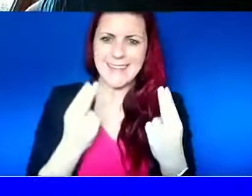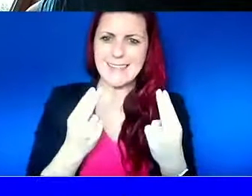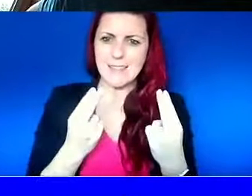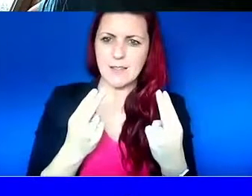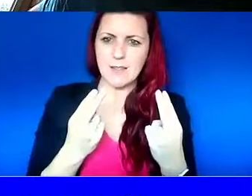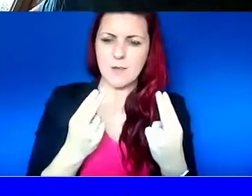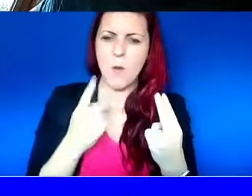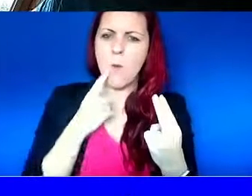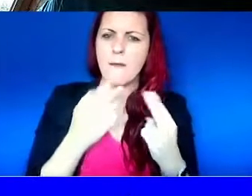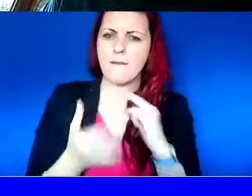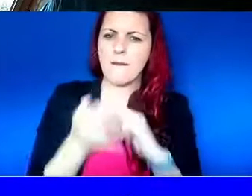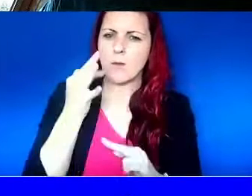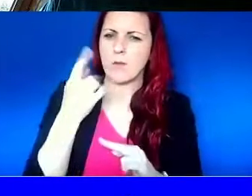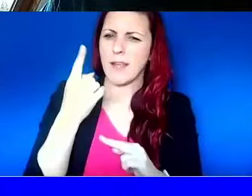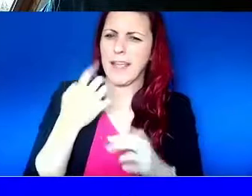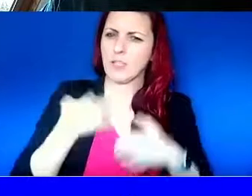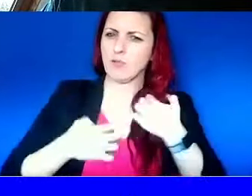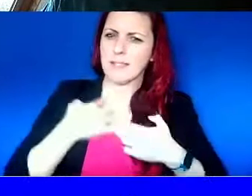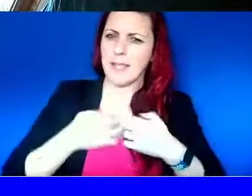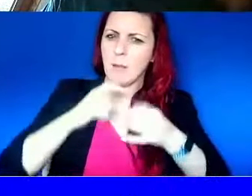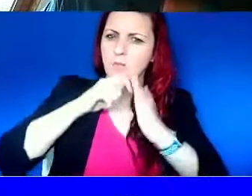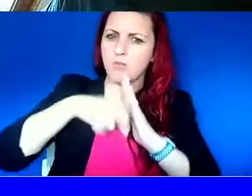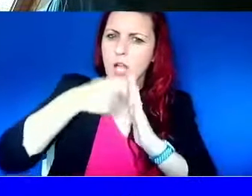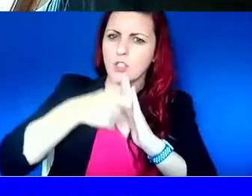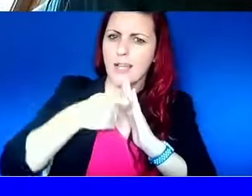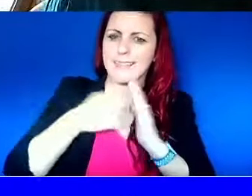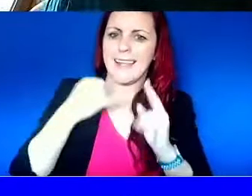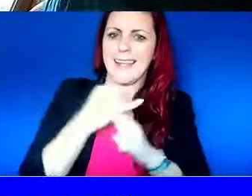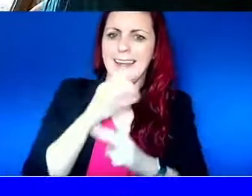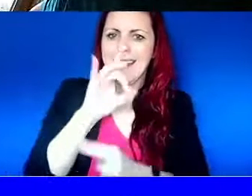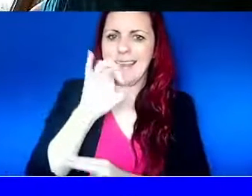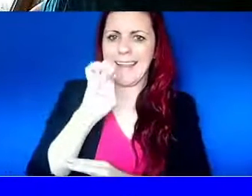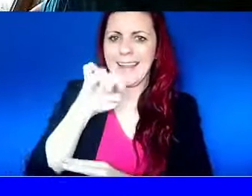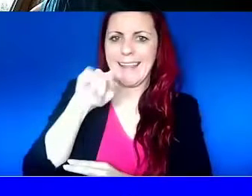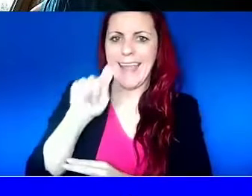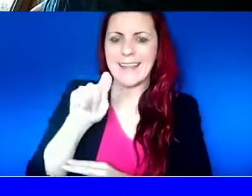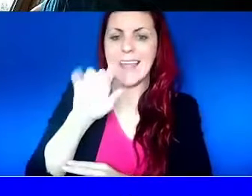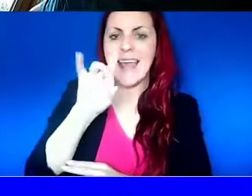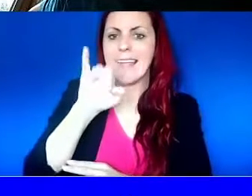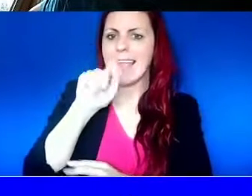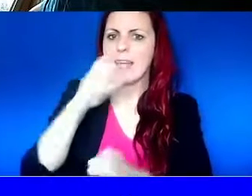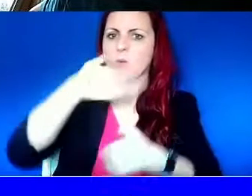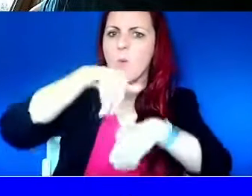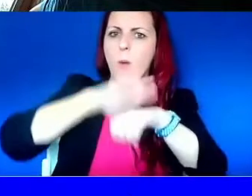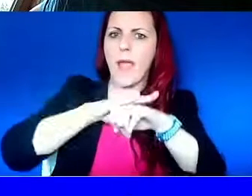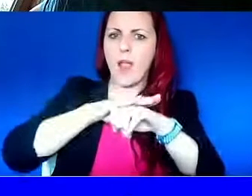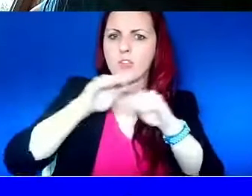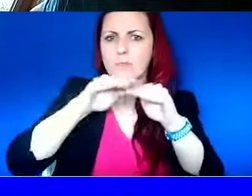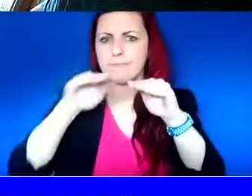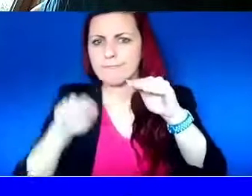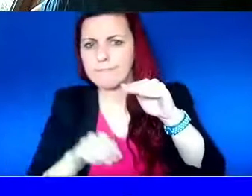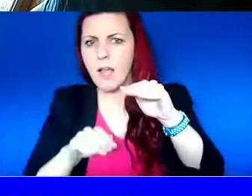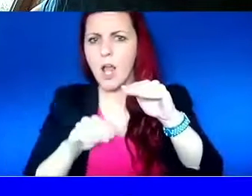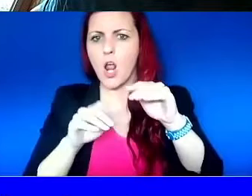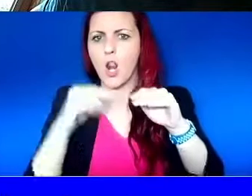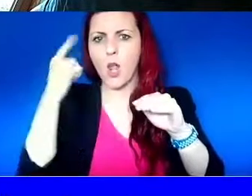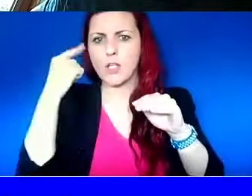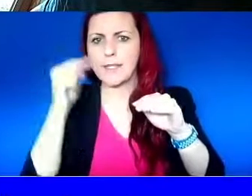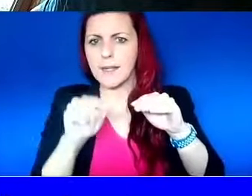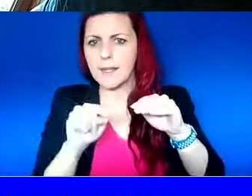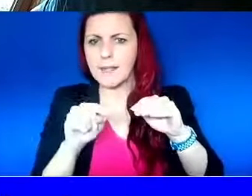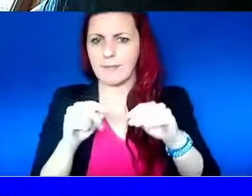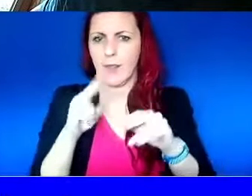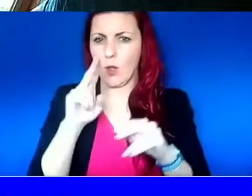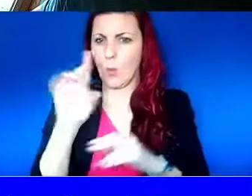is a county just below London. And as a trial, they had